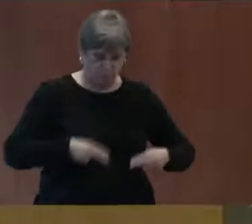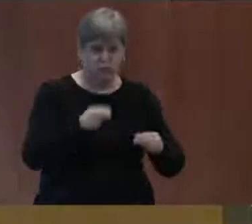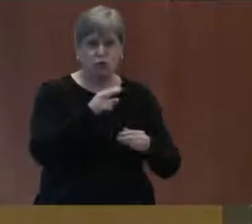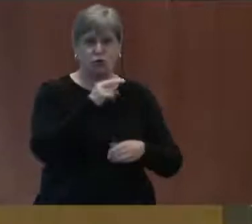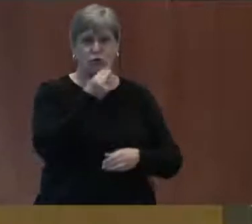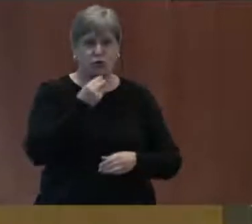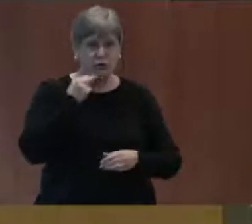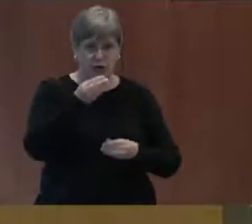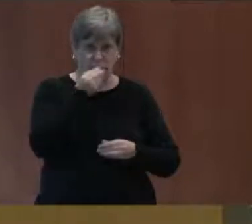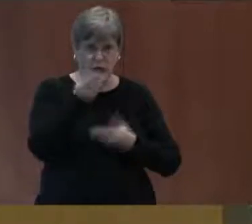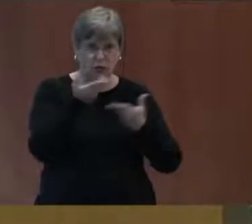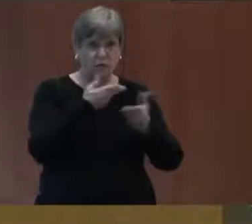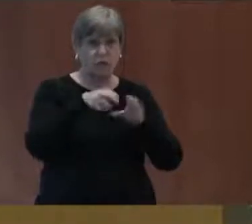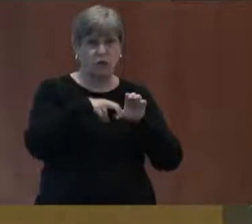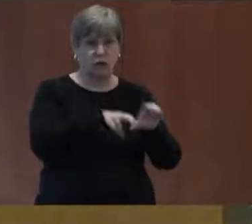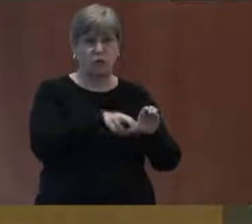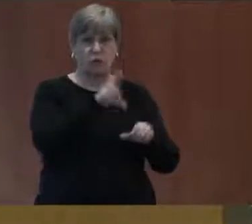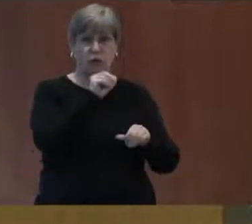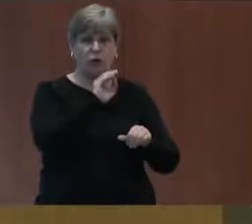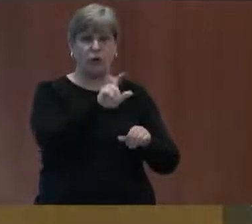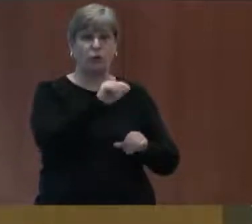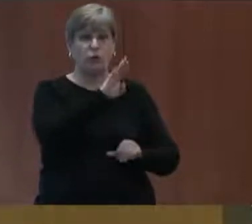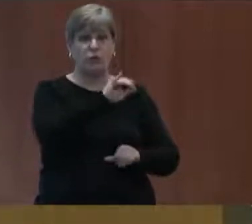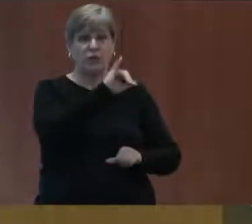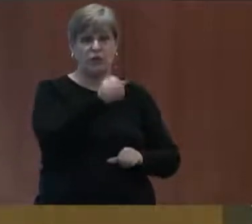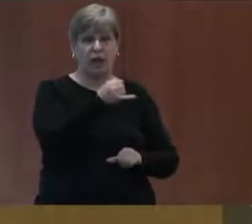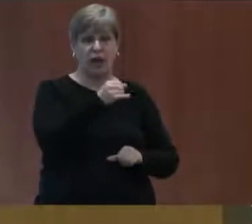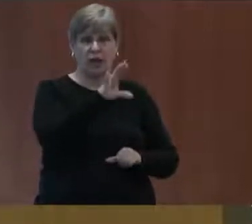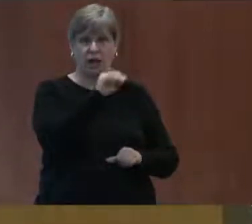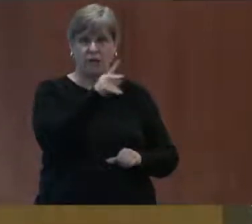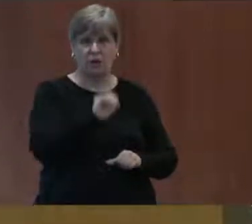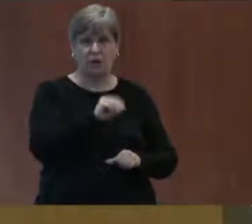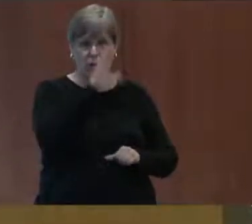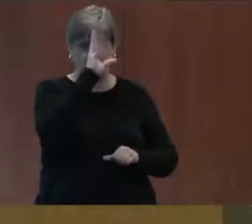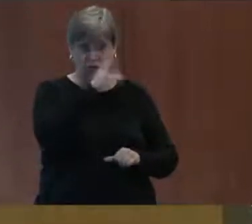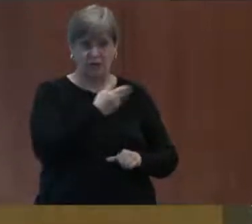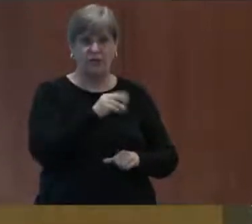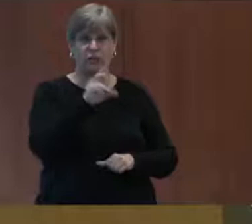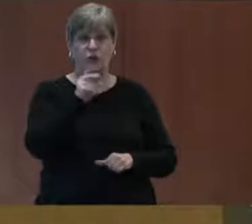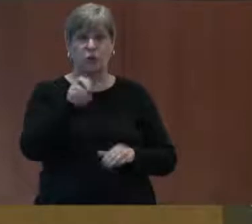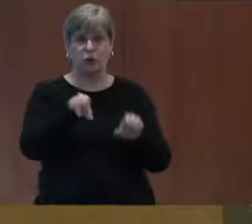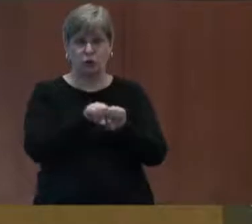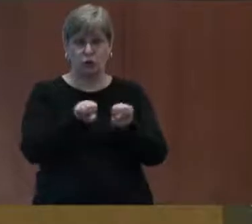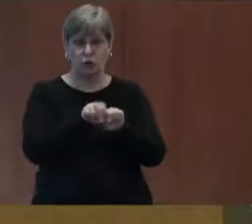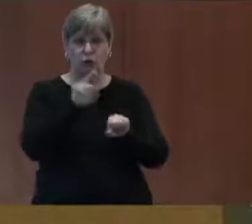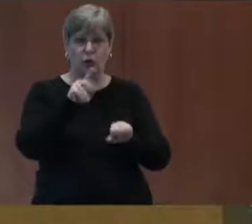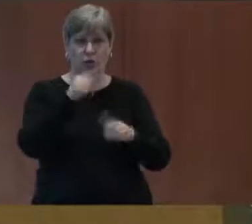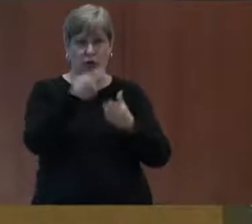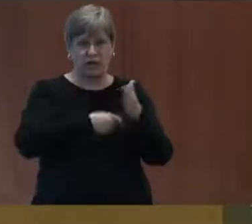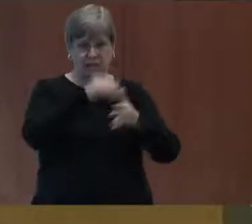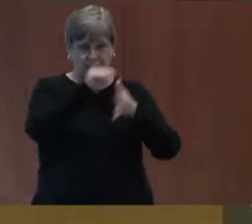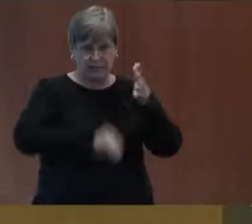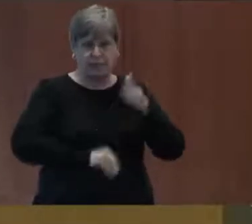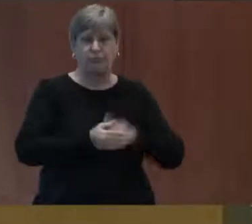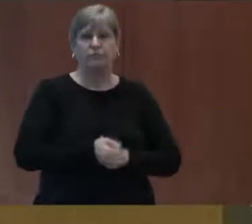and transportation, renewal to BJ's Custom Creations and Super Shoes at the unit prices listed. Comprehensive